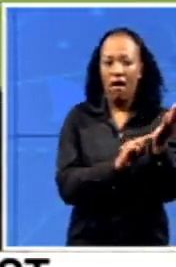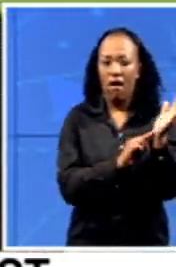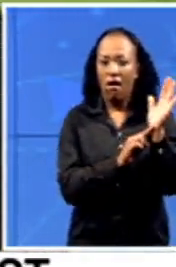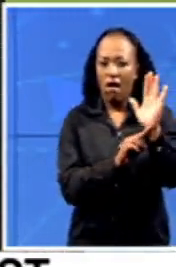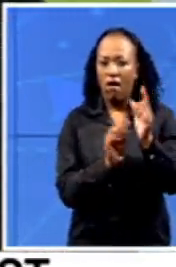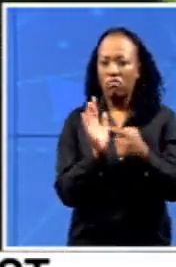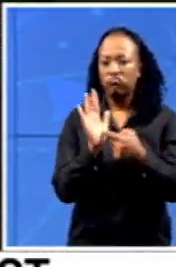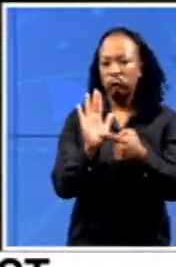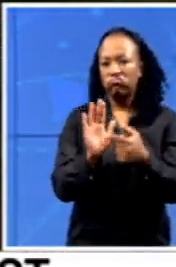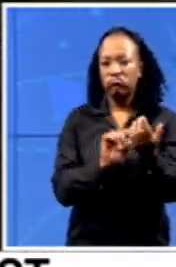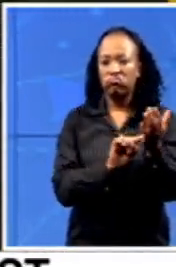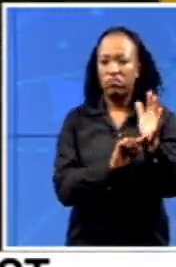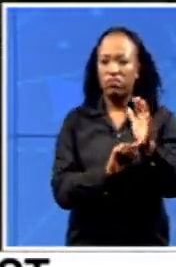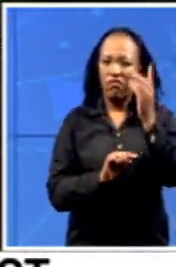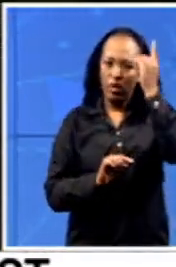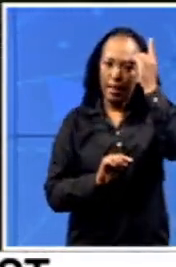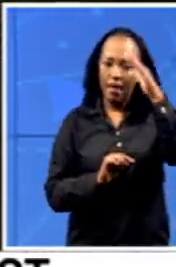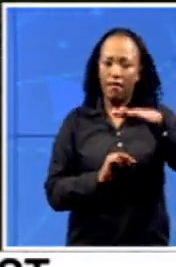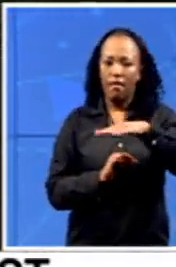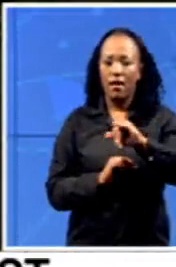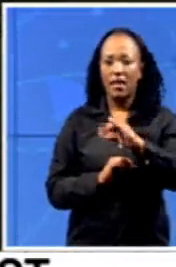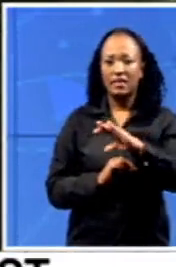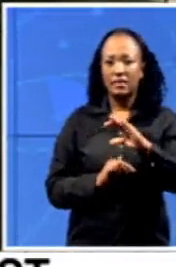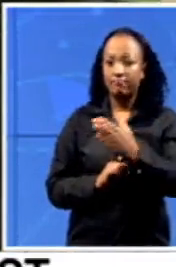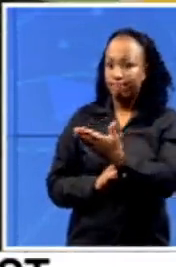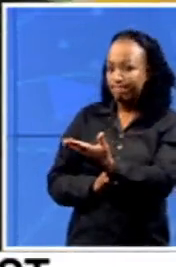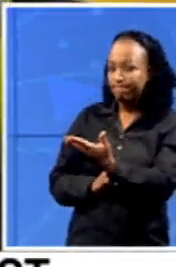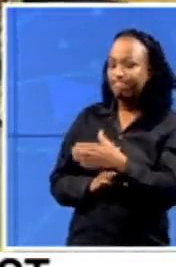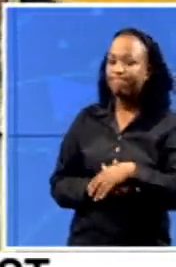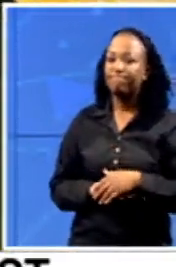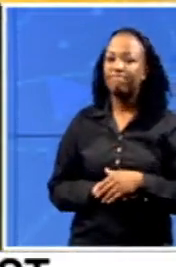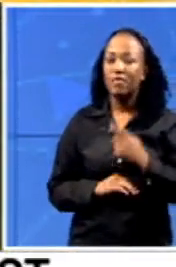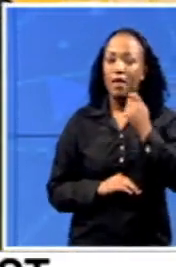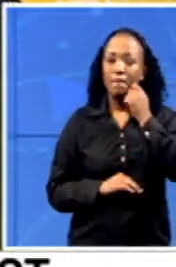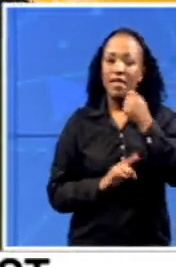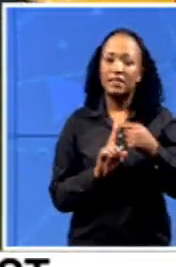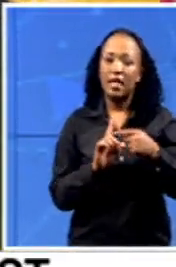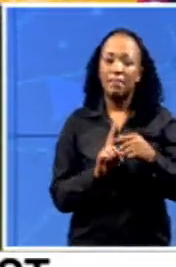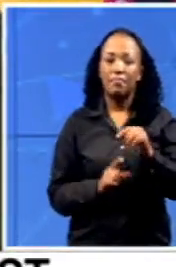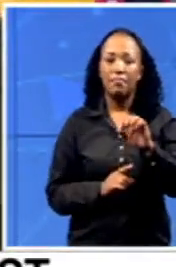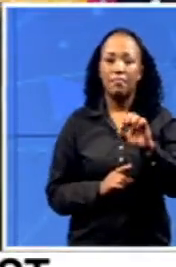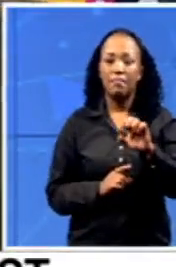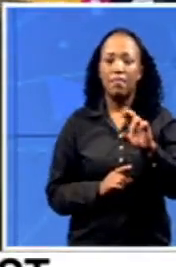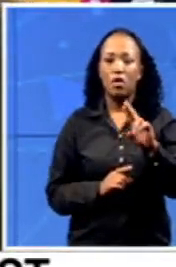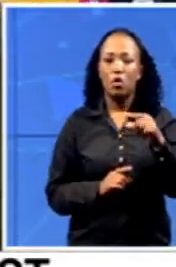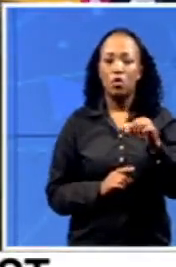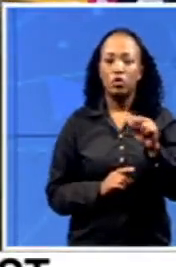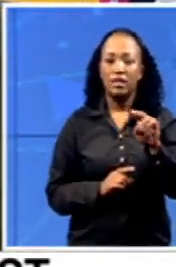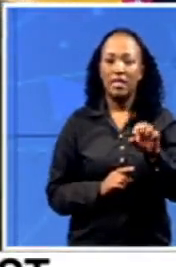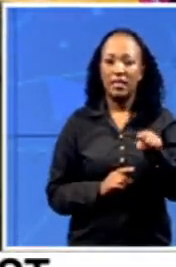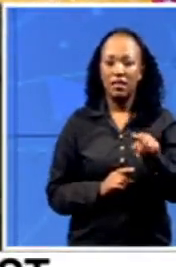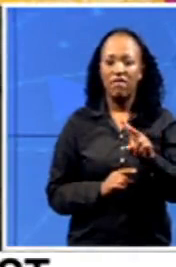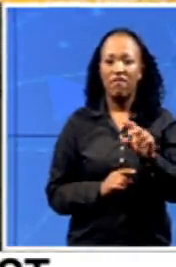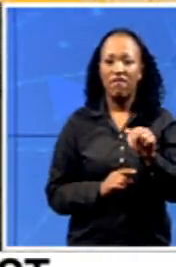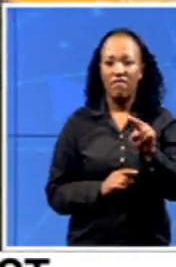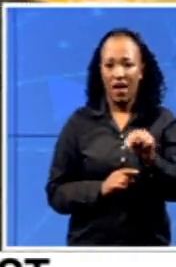showcased here at the Durban ICC. Let's talk to you, sir, now, Mr. Eugene van Jaarsveld. Just tell us